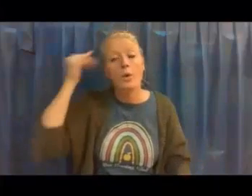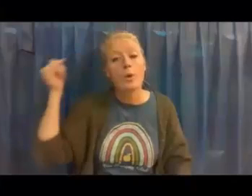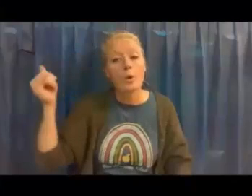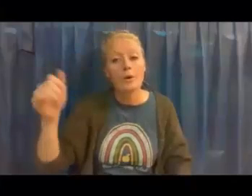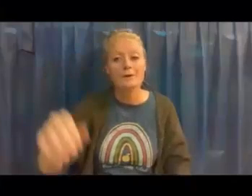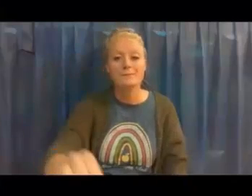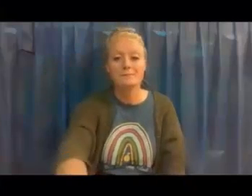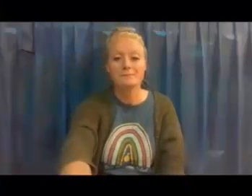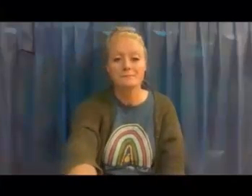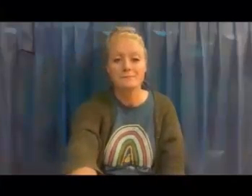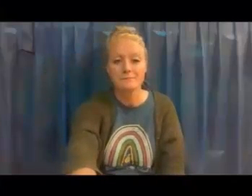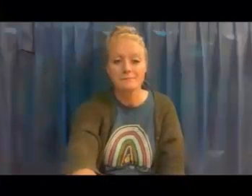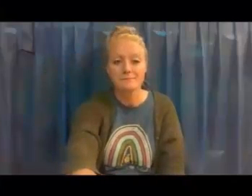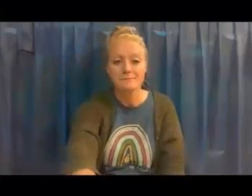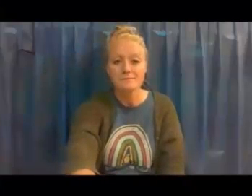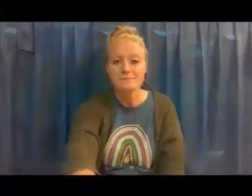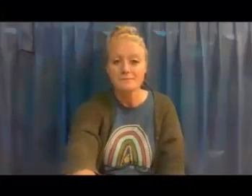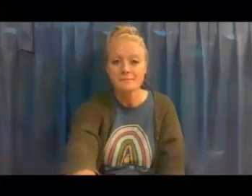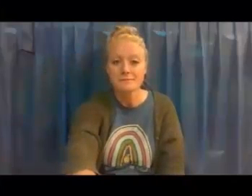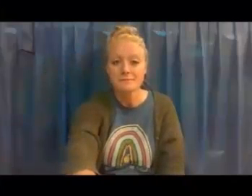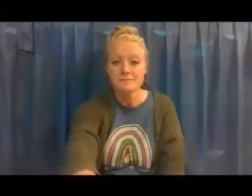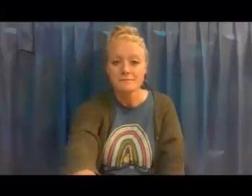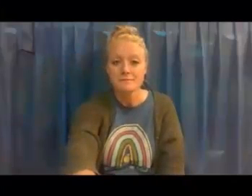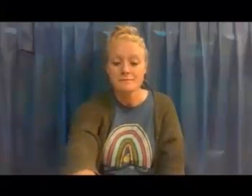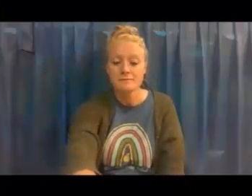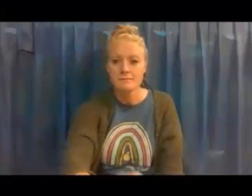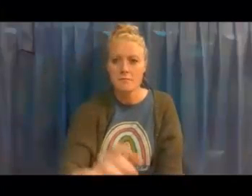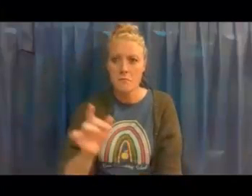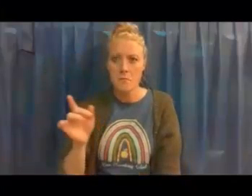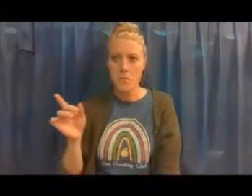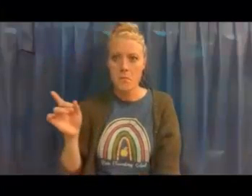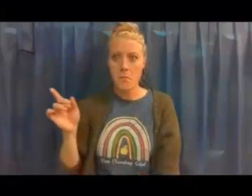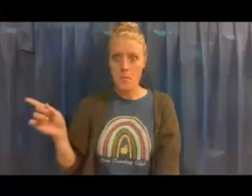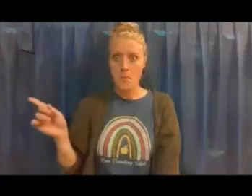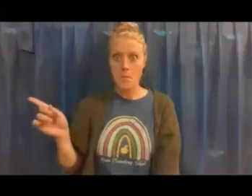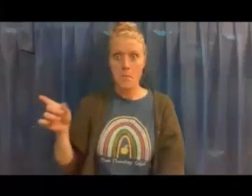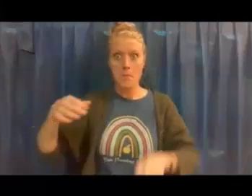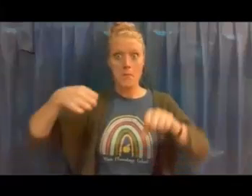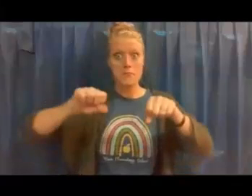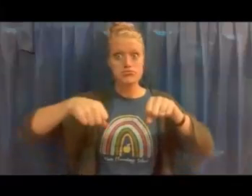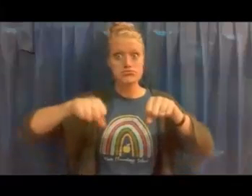be safe when you fall and slide across the ground. Whew.